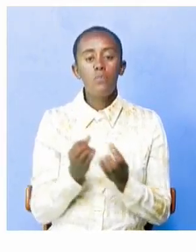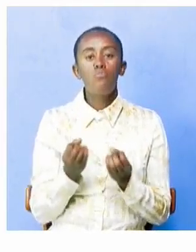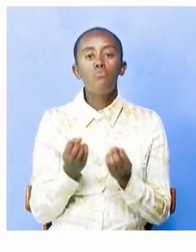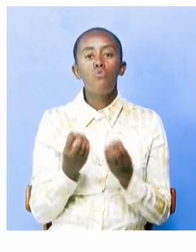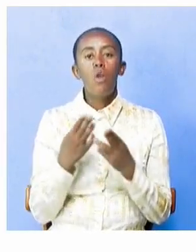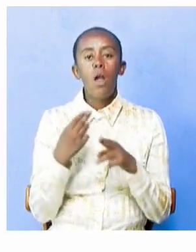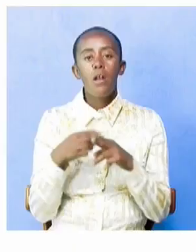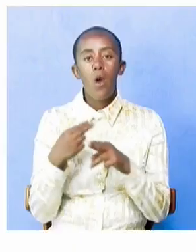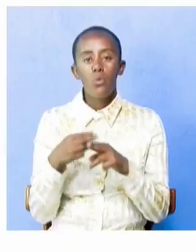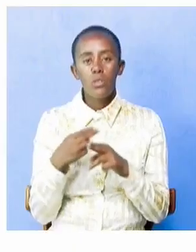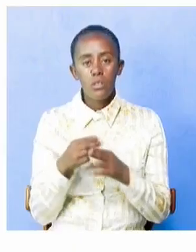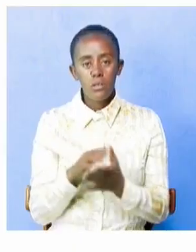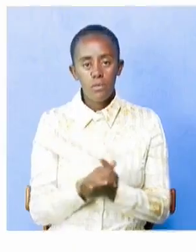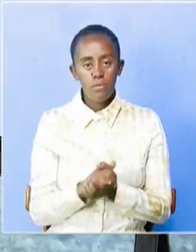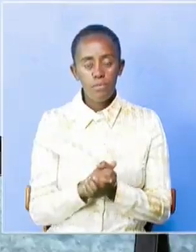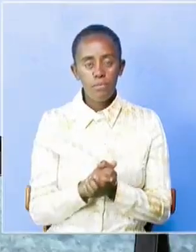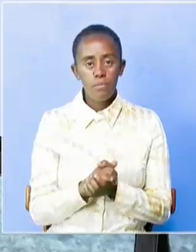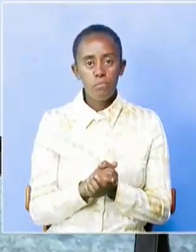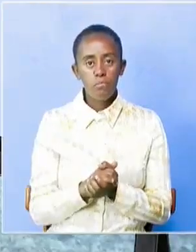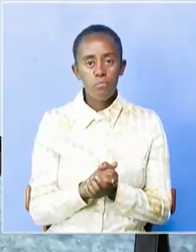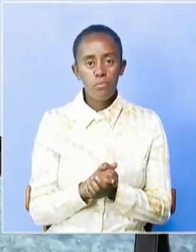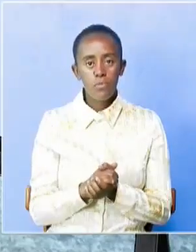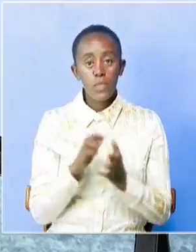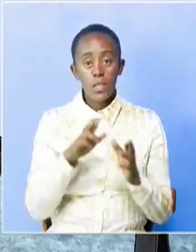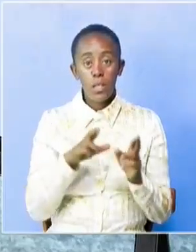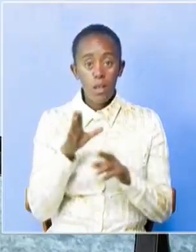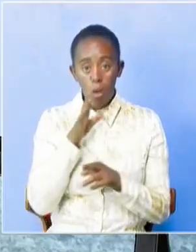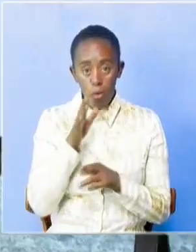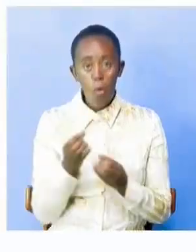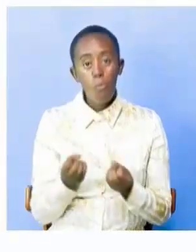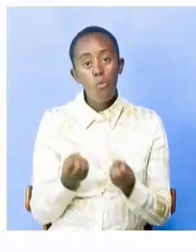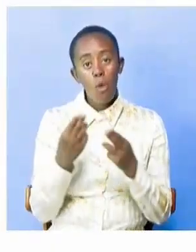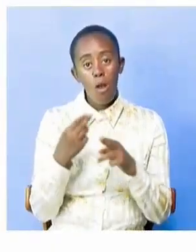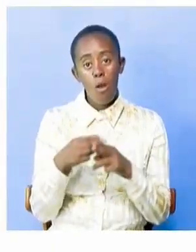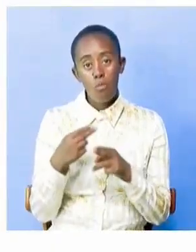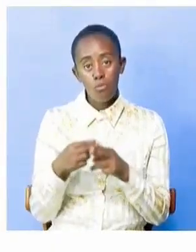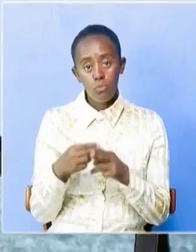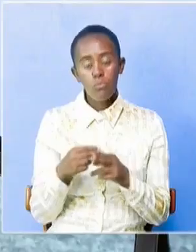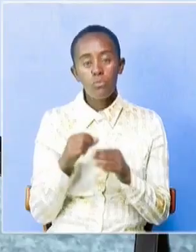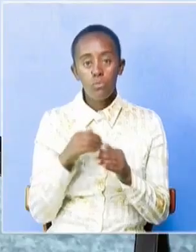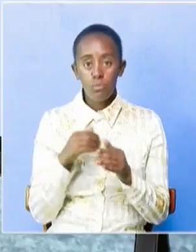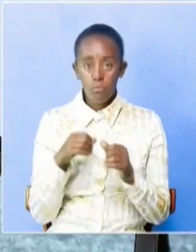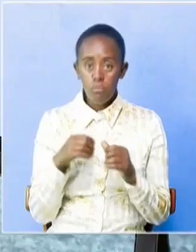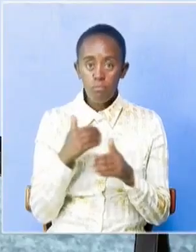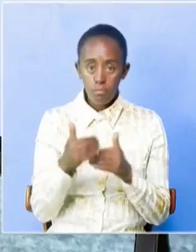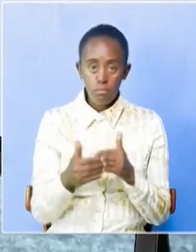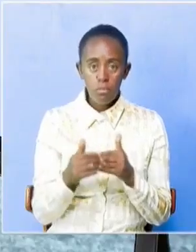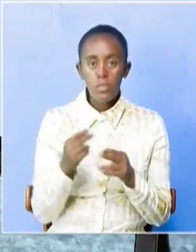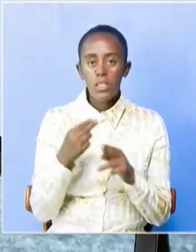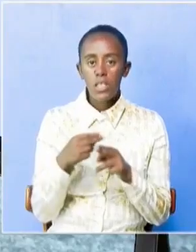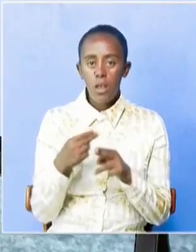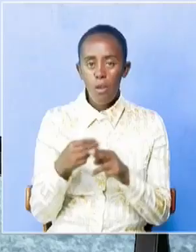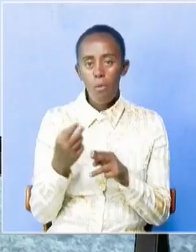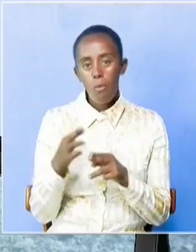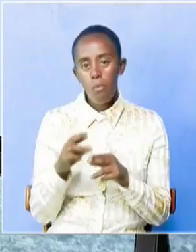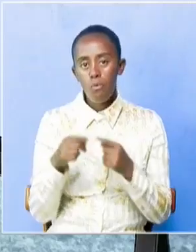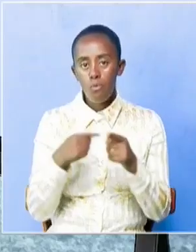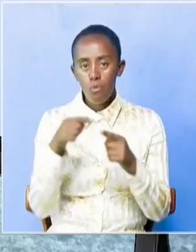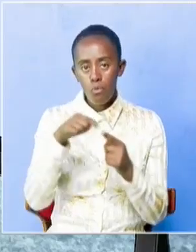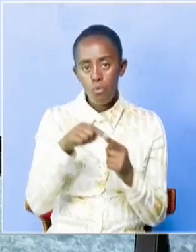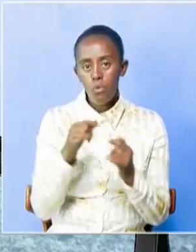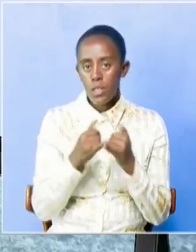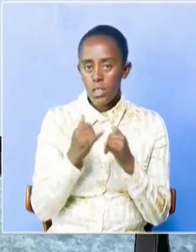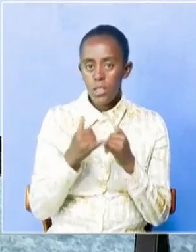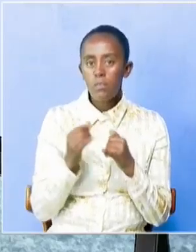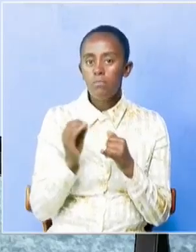nouns. If it is irregular plural nouns, then the nouns are not going to end